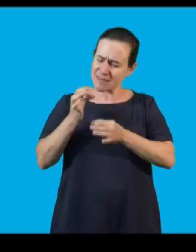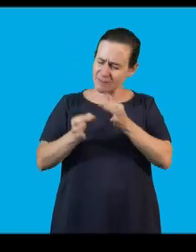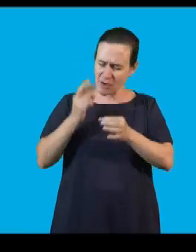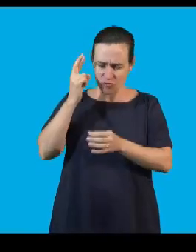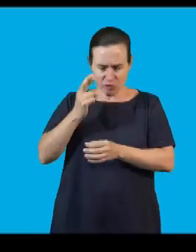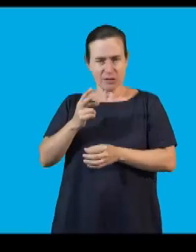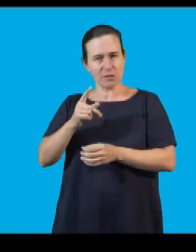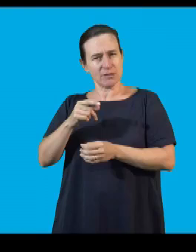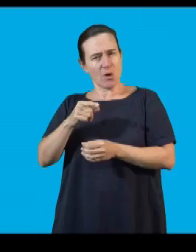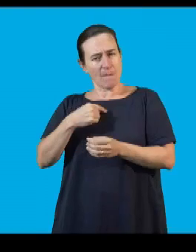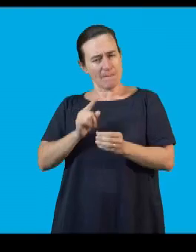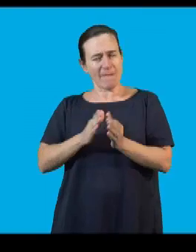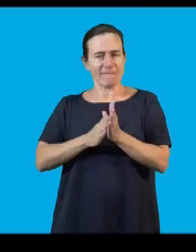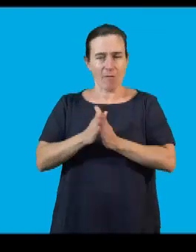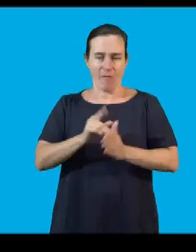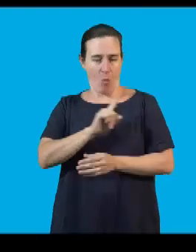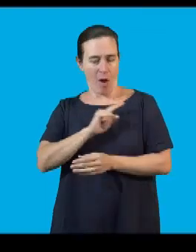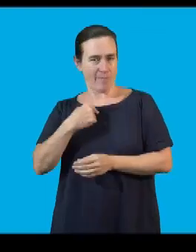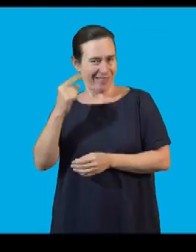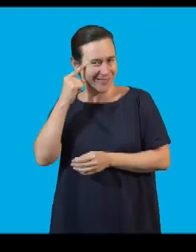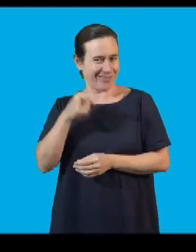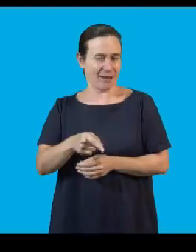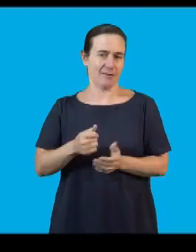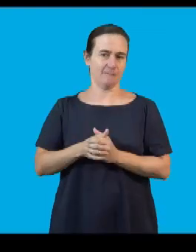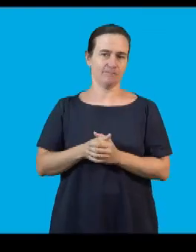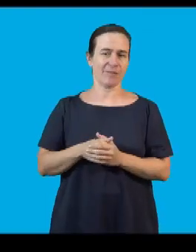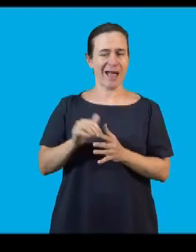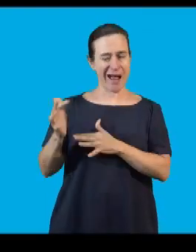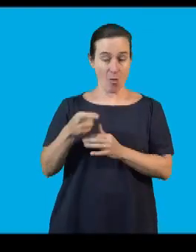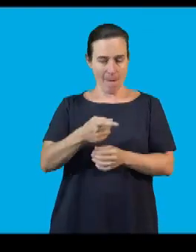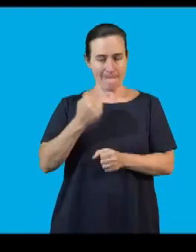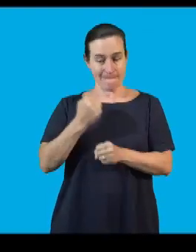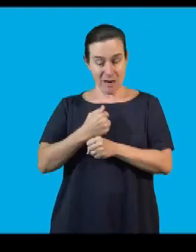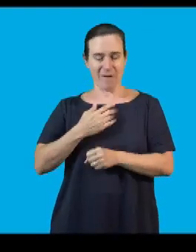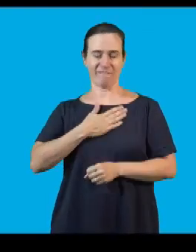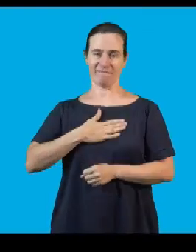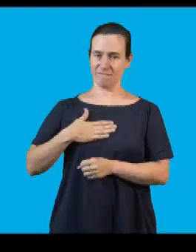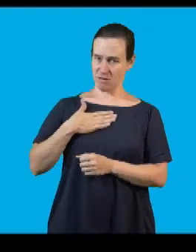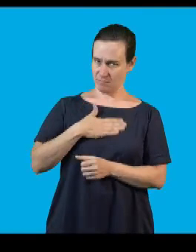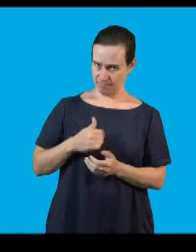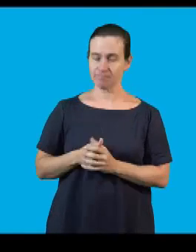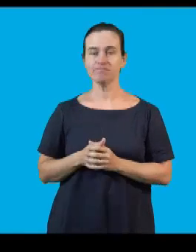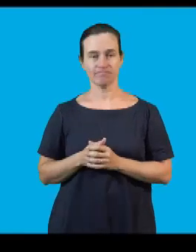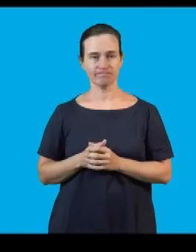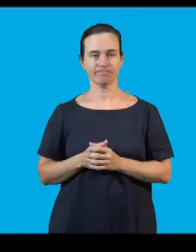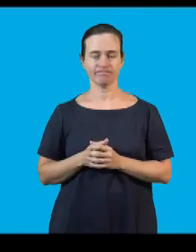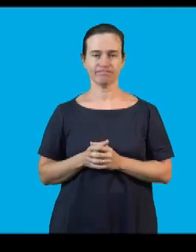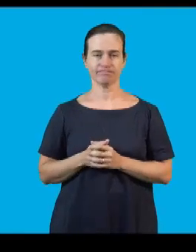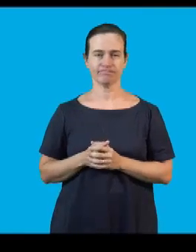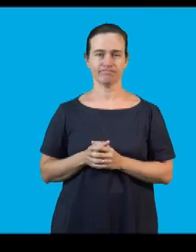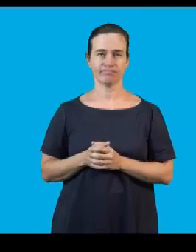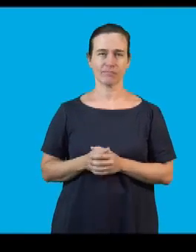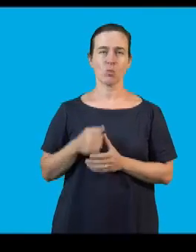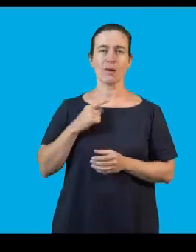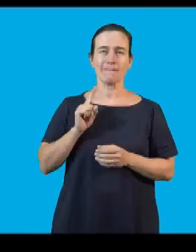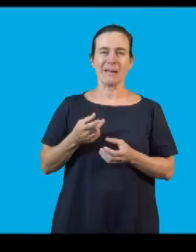is happening. So what must we motivate? We must motivate how the cartoon makes you feel. And remember, here we